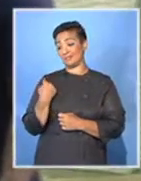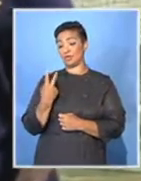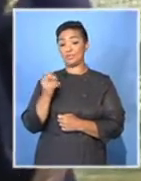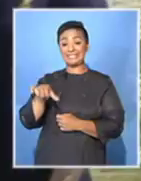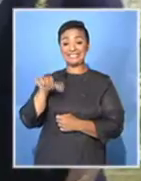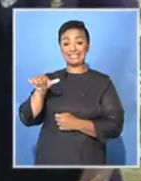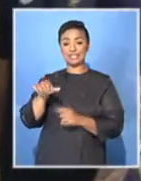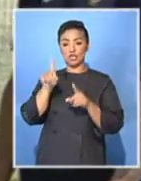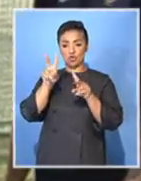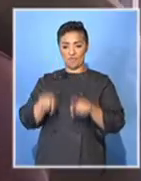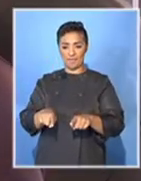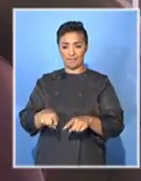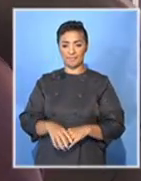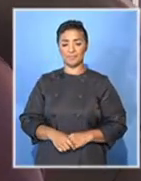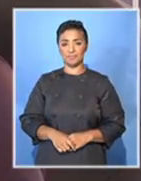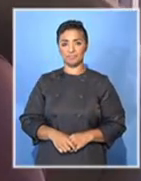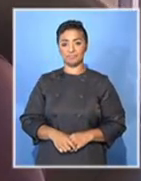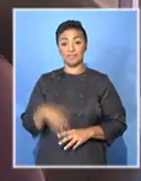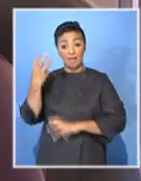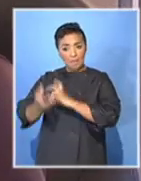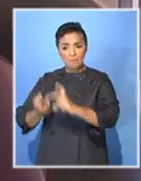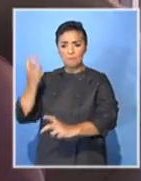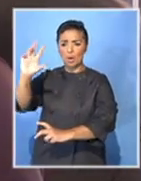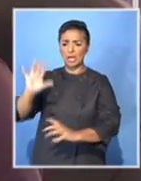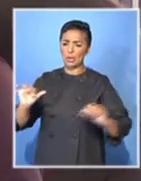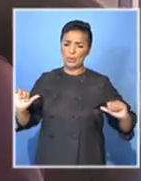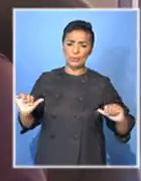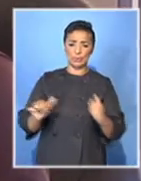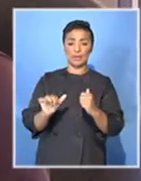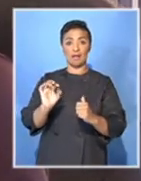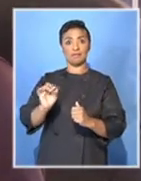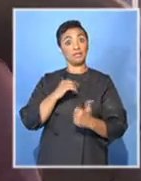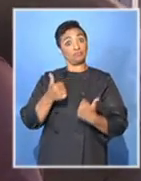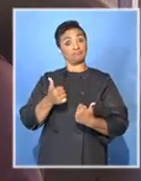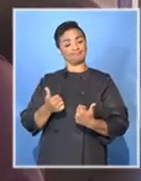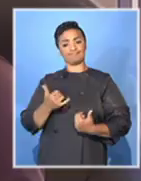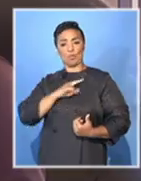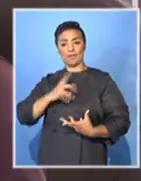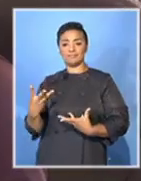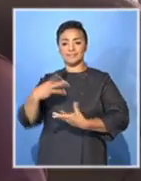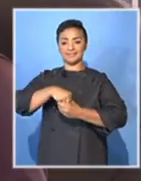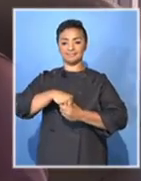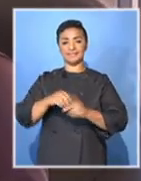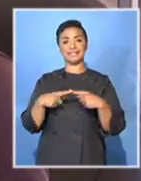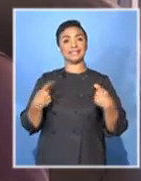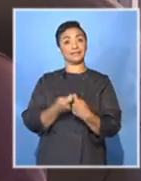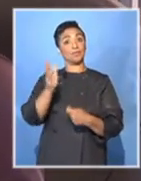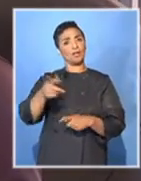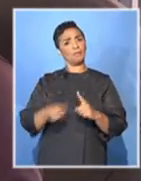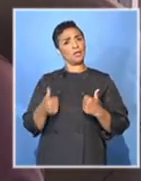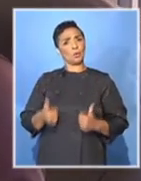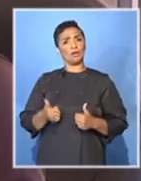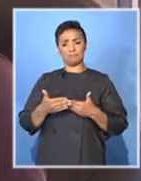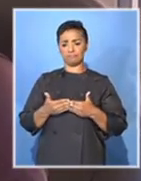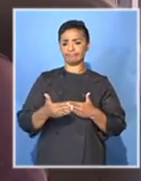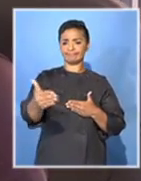2016. He's one of the better bowlers going around, and it'll be good to have him back, not only just for this test match, but, you know,